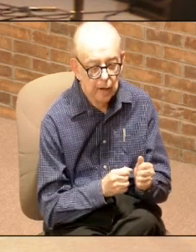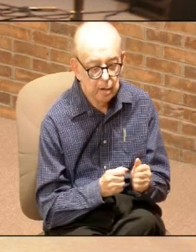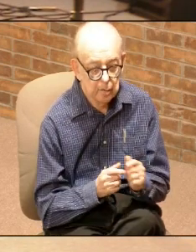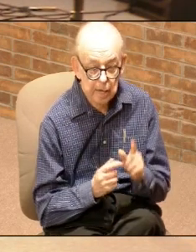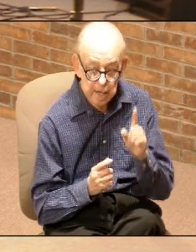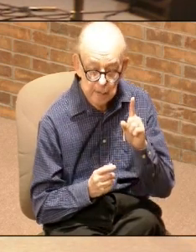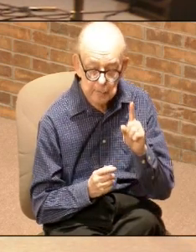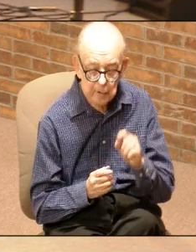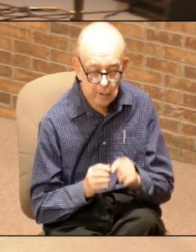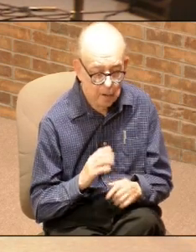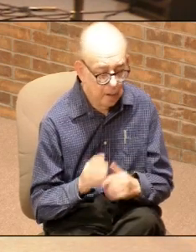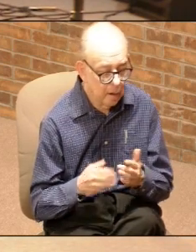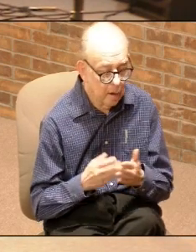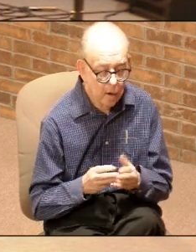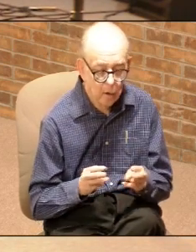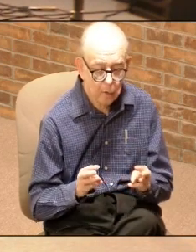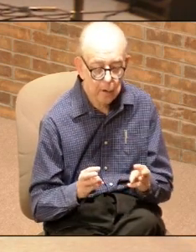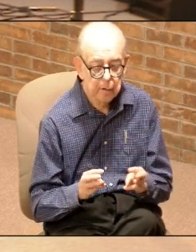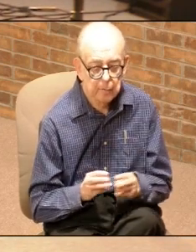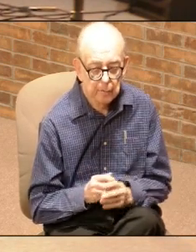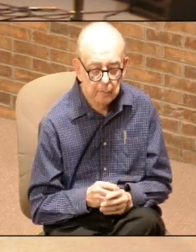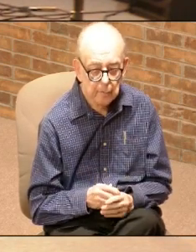him all of the way.